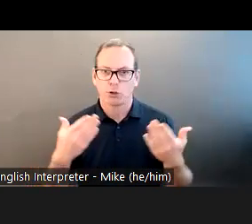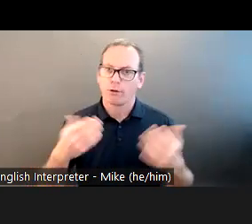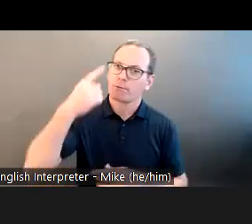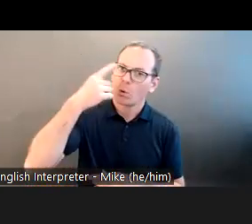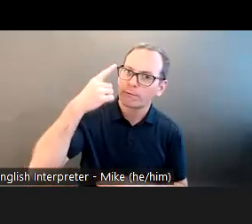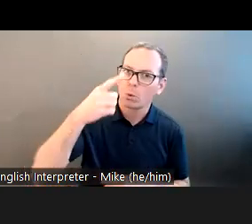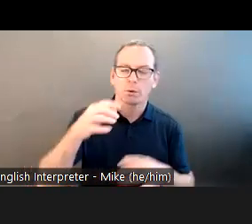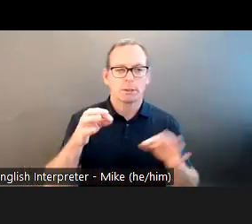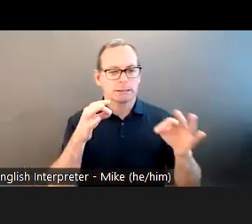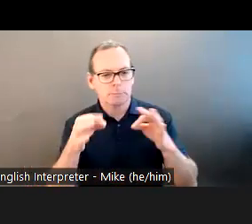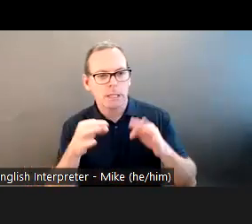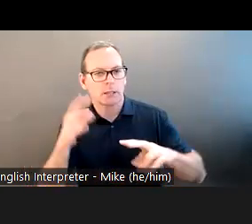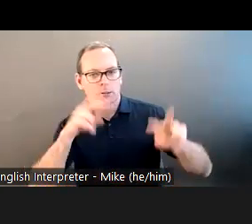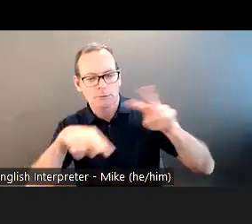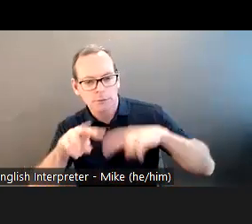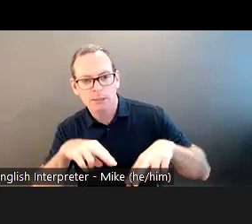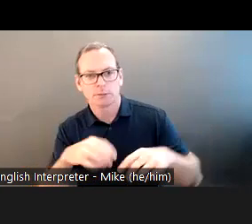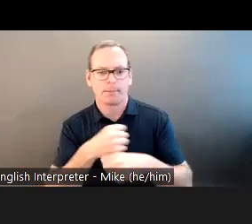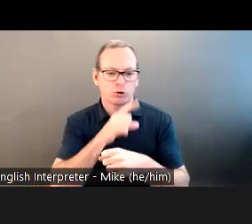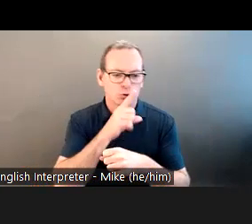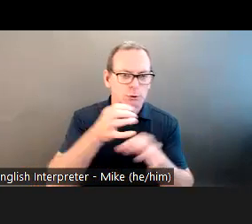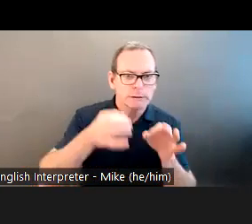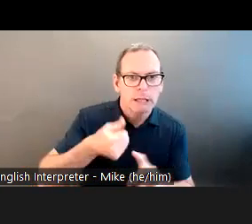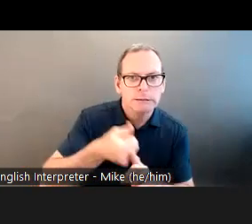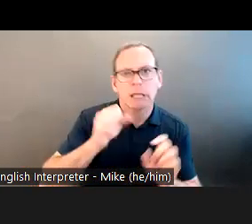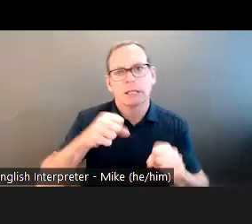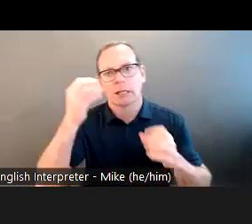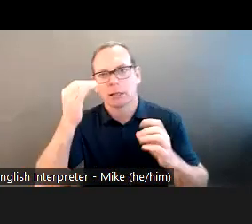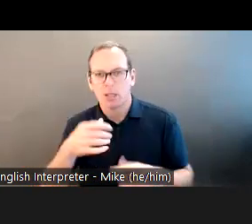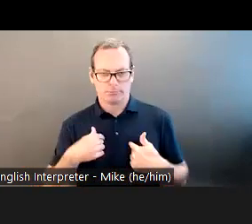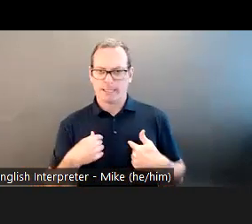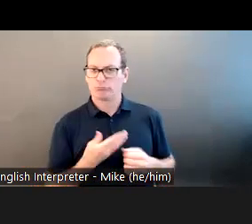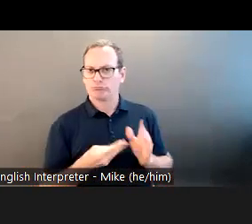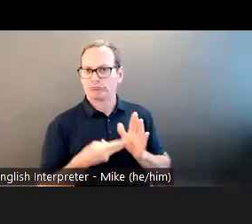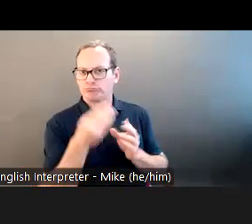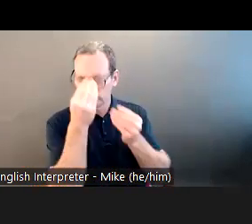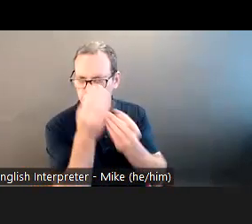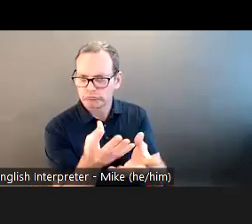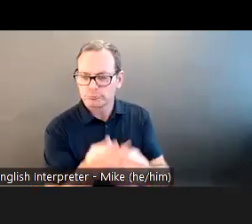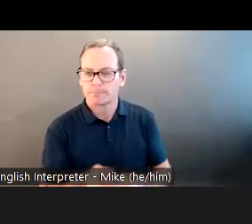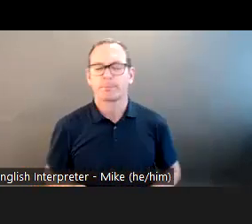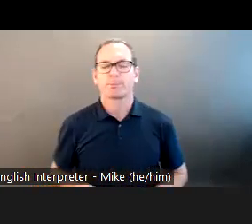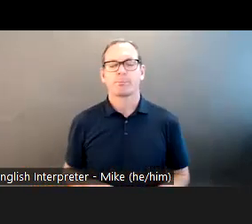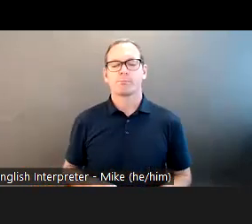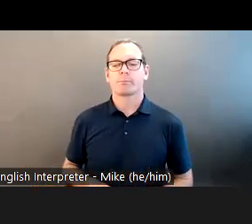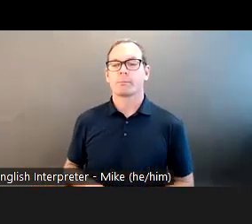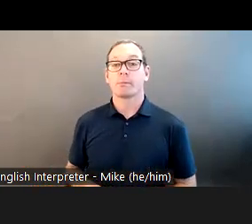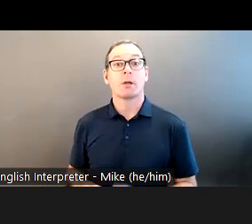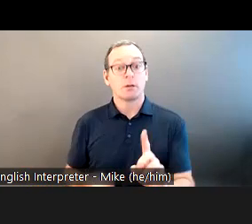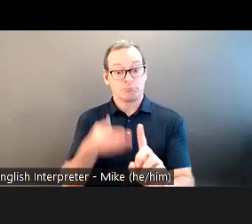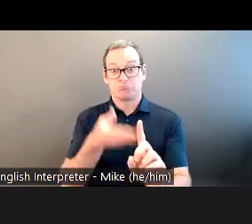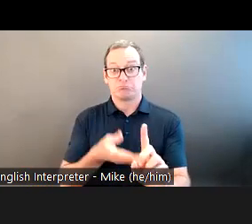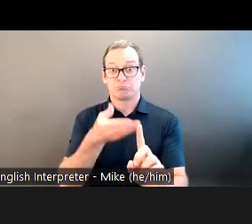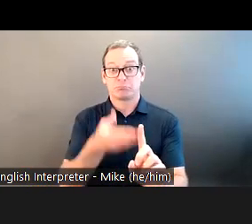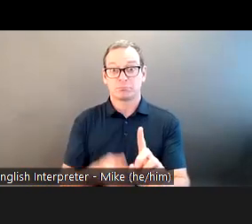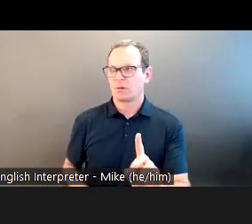with people with dementias and cognitive impairments is if they don't think they're incapable, if they really believe they're capable,